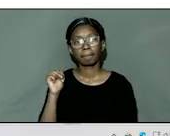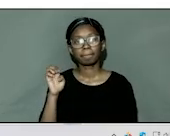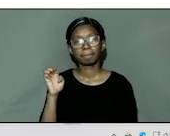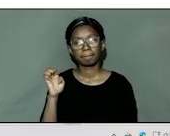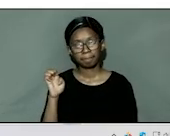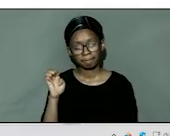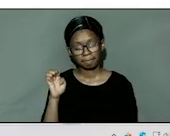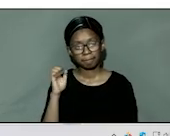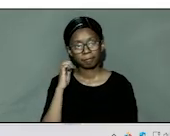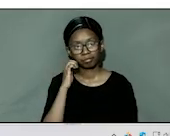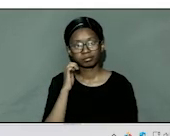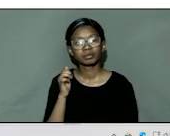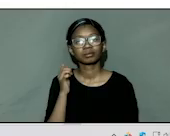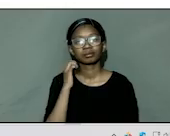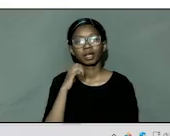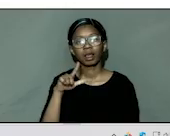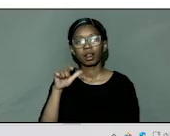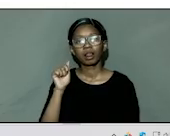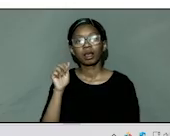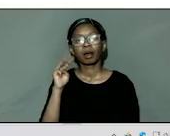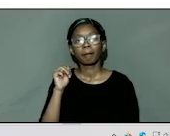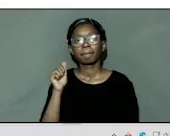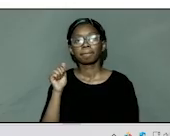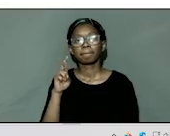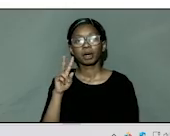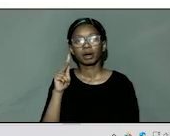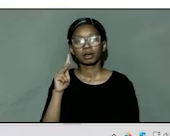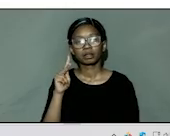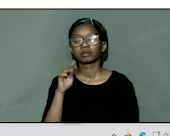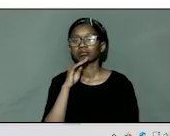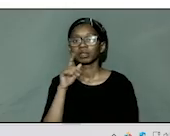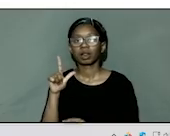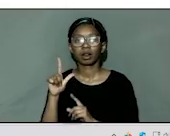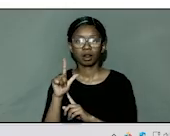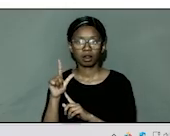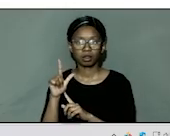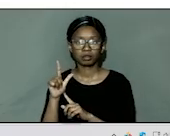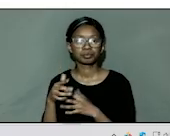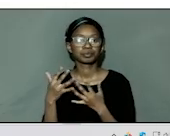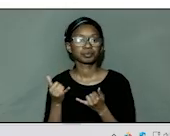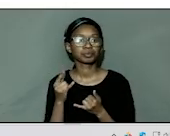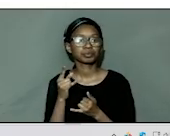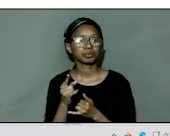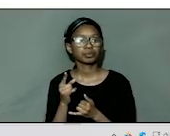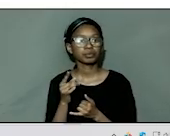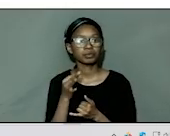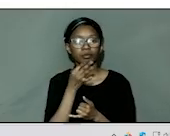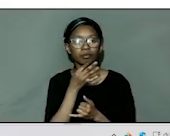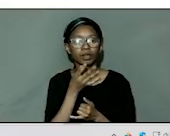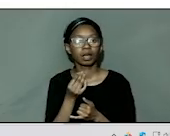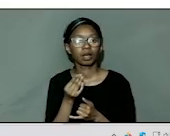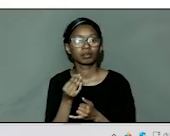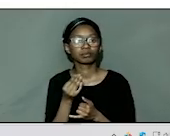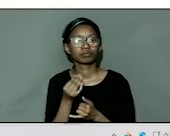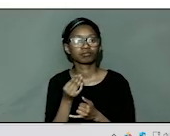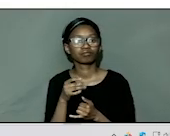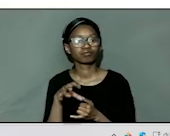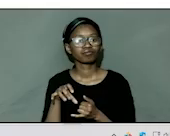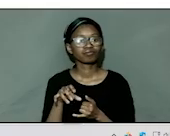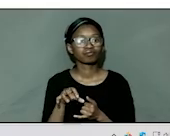says, insects on an island without trees are likely to be